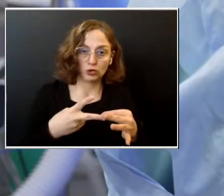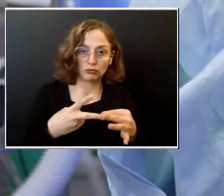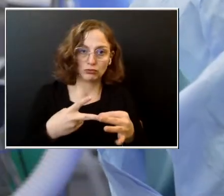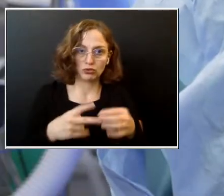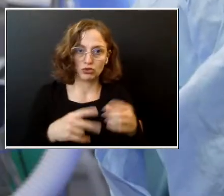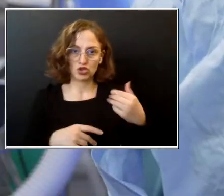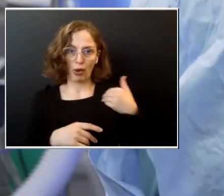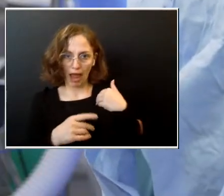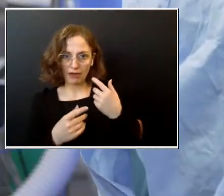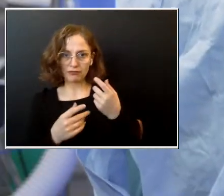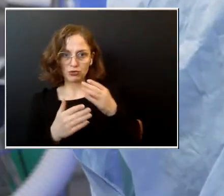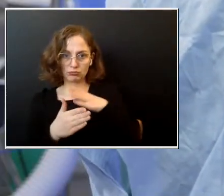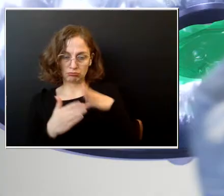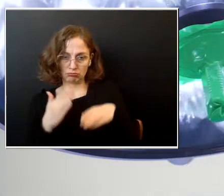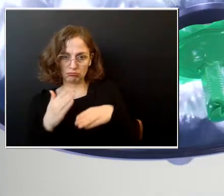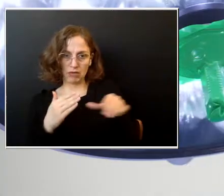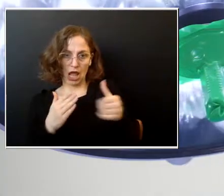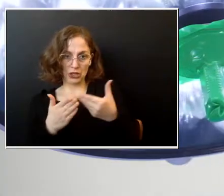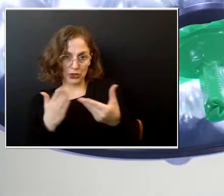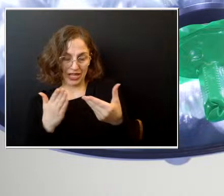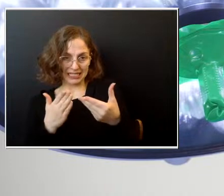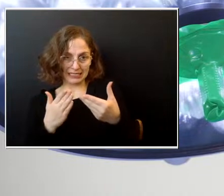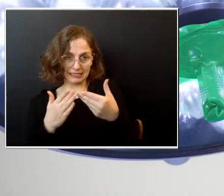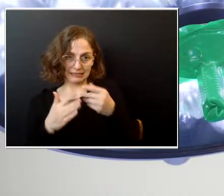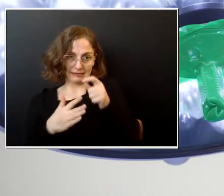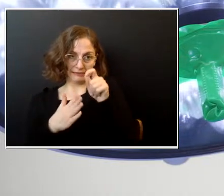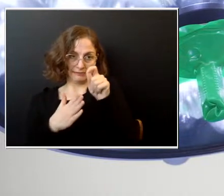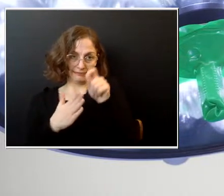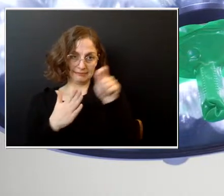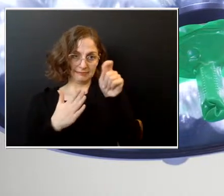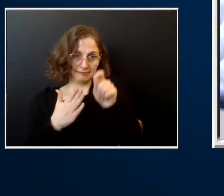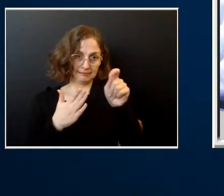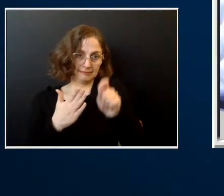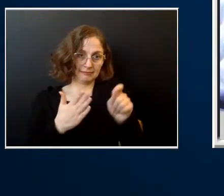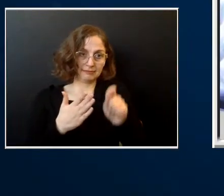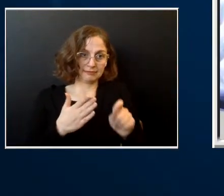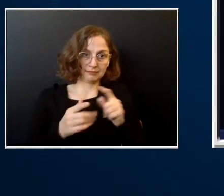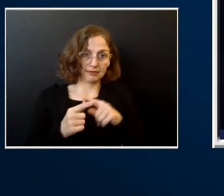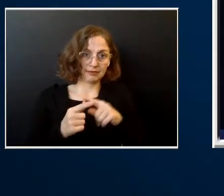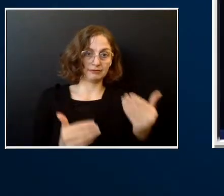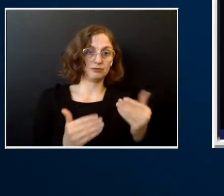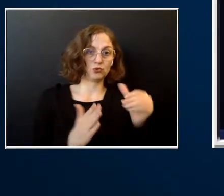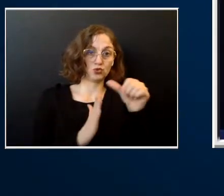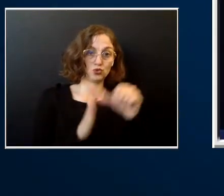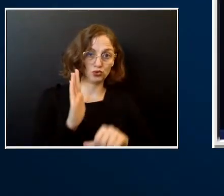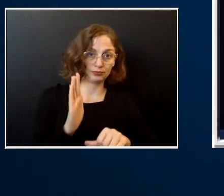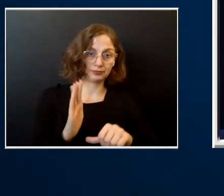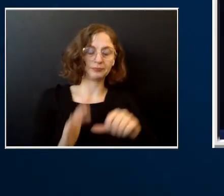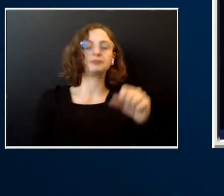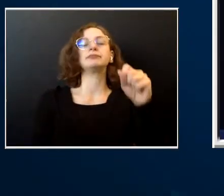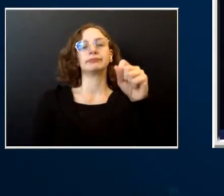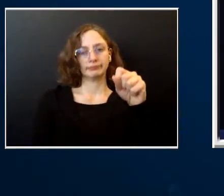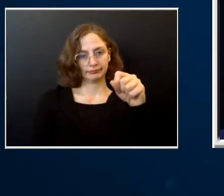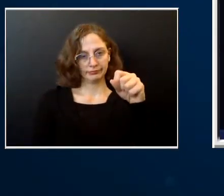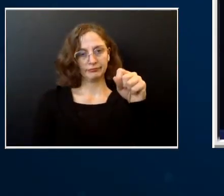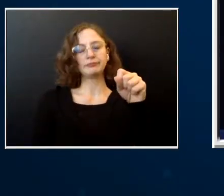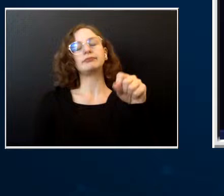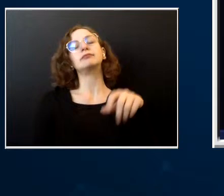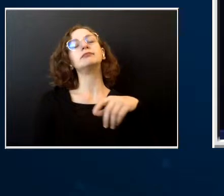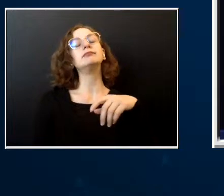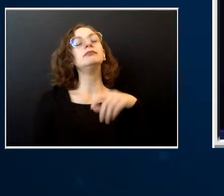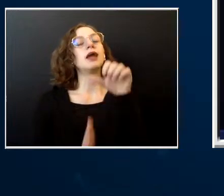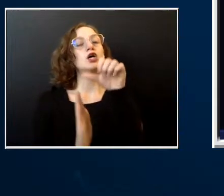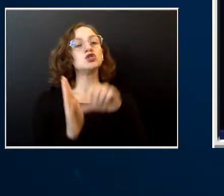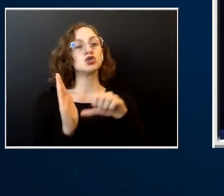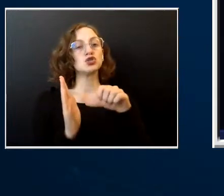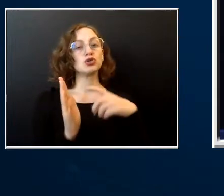resort? Yes, so surgery involves one of multiple different procedures,